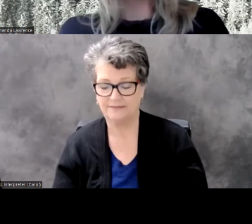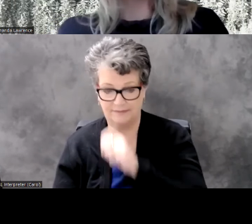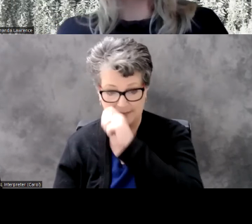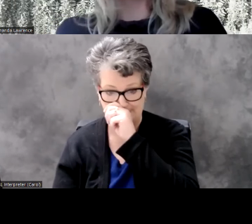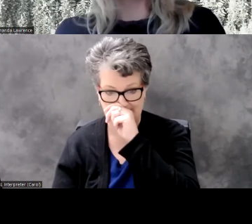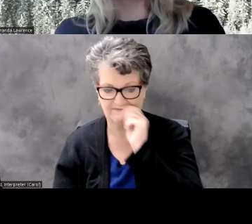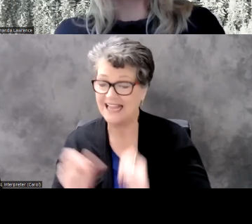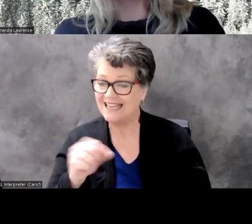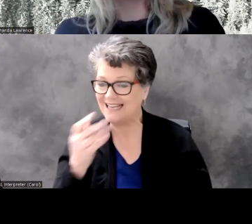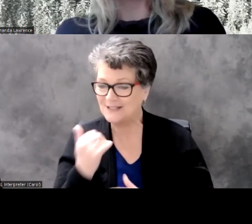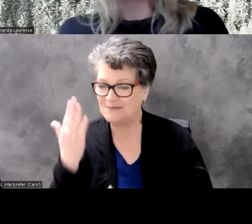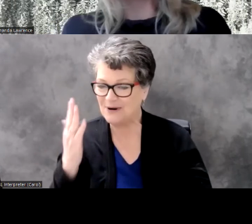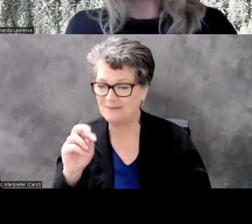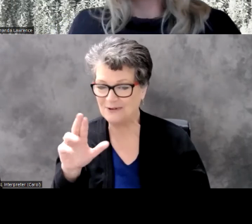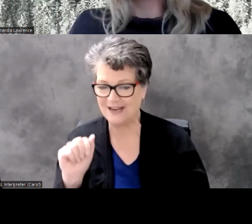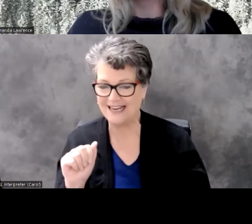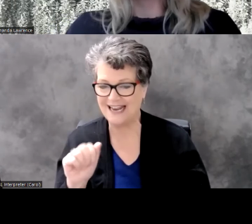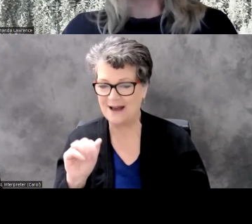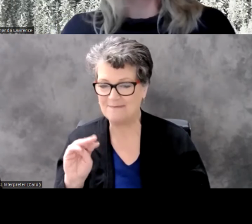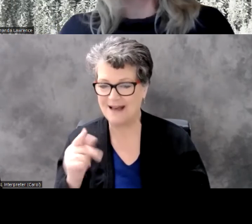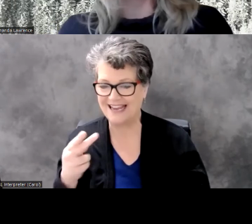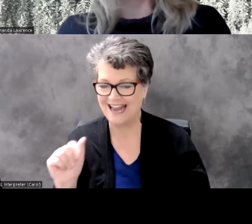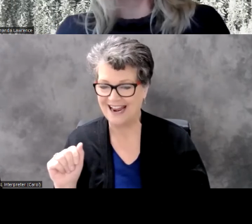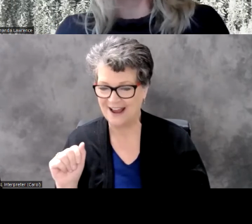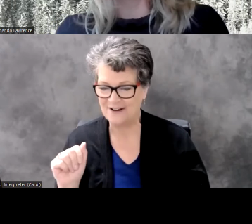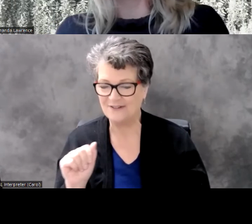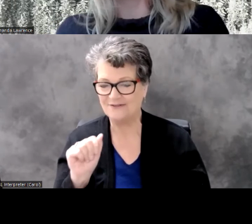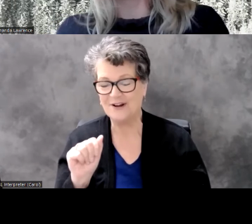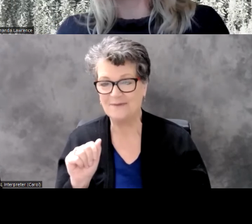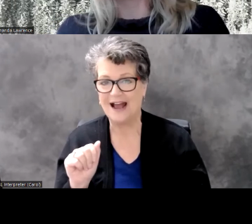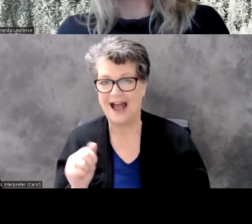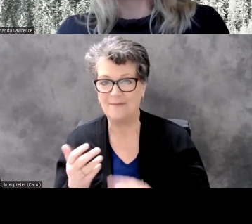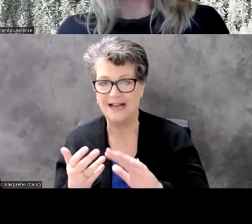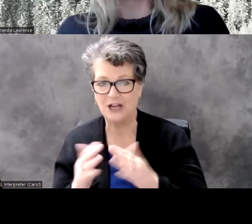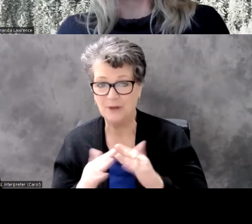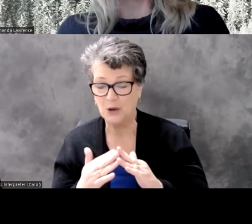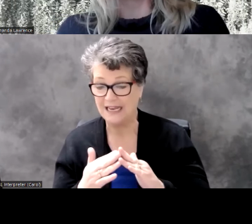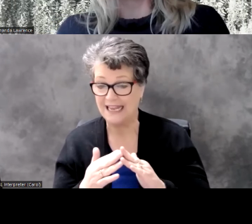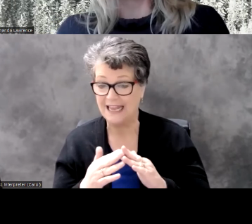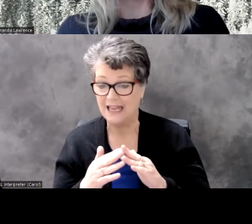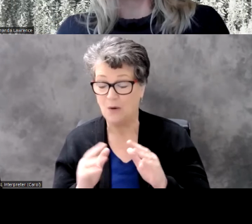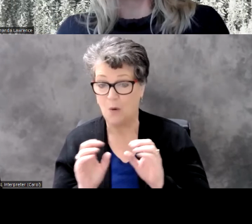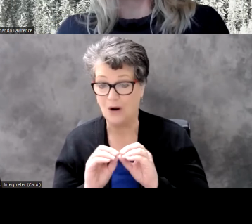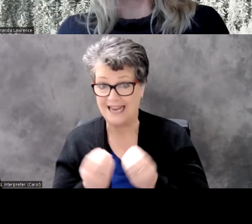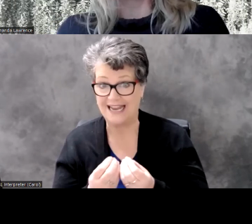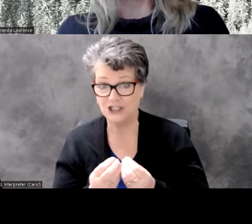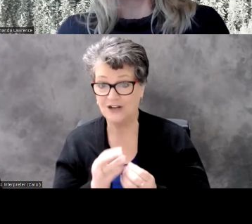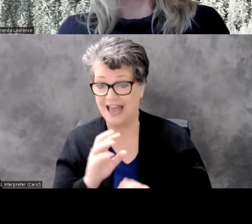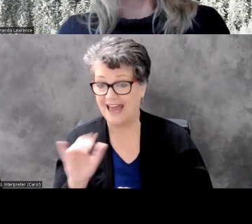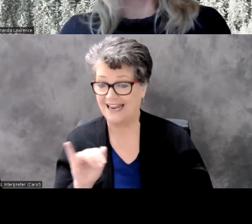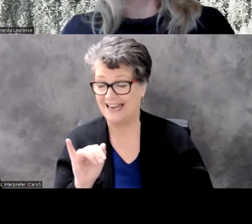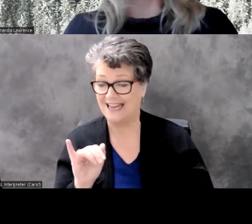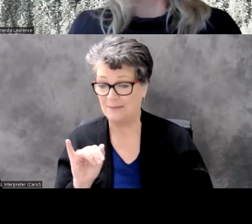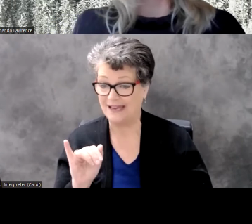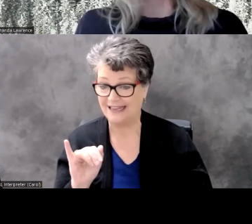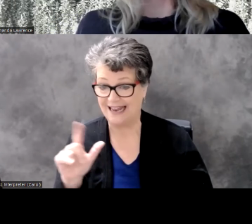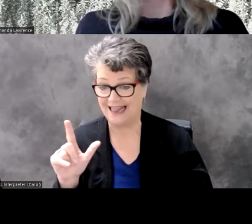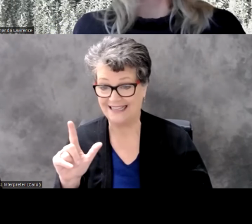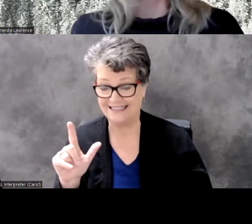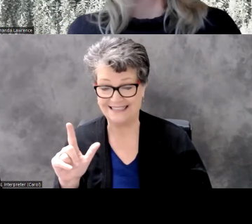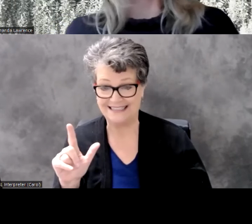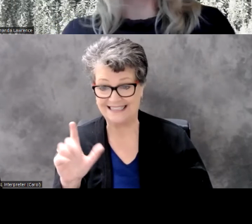Yes, good morning. This is Maria Magaña from CISO. I'm a community organizer at an ILC, an independent living center. And I'm